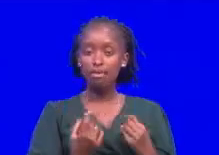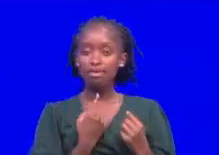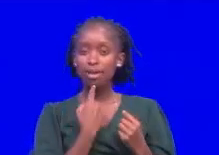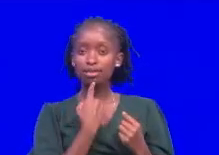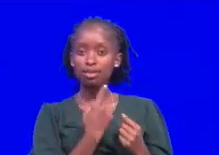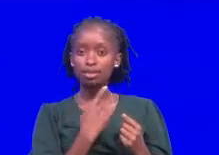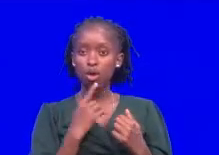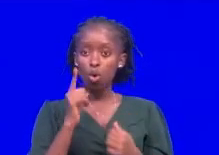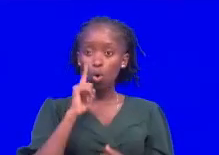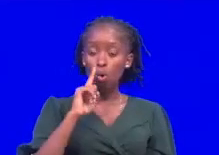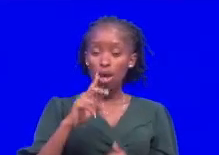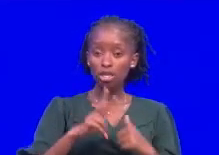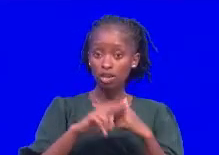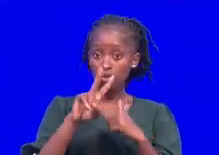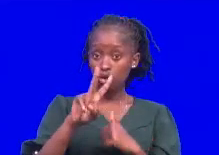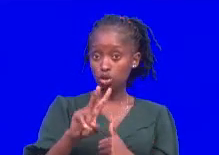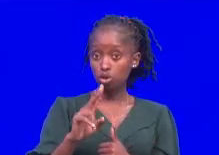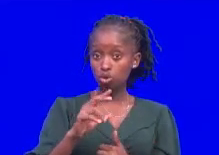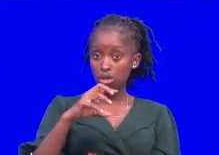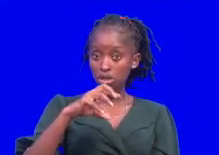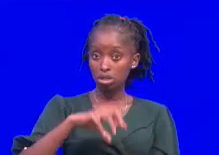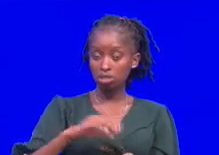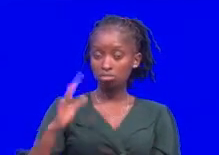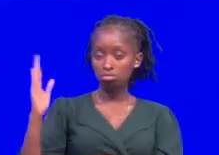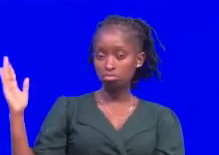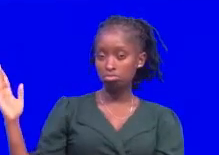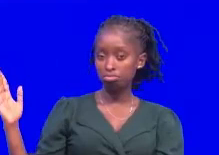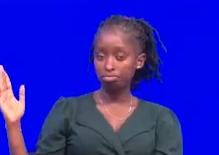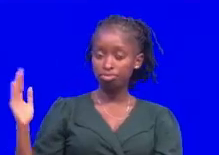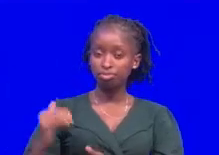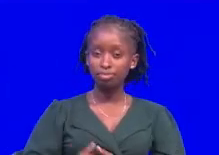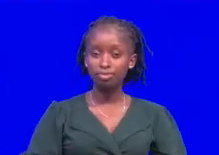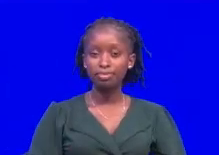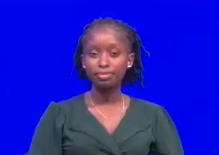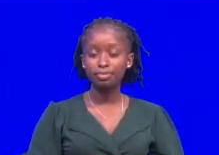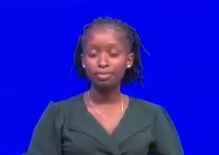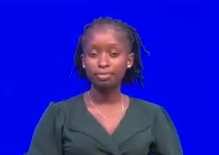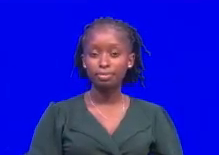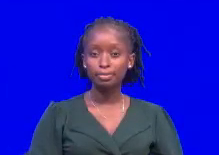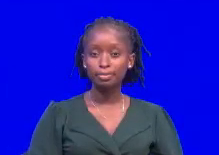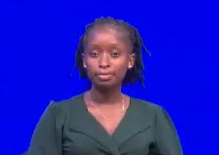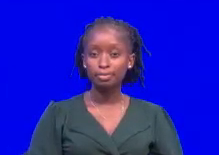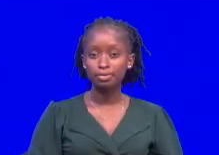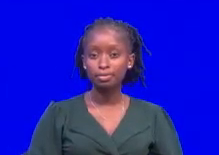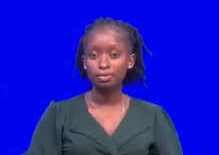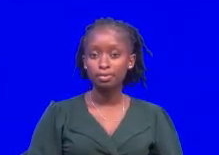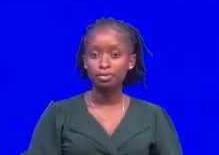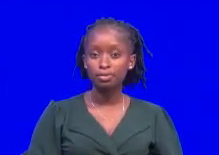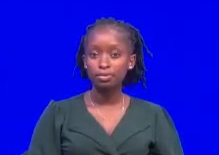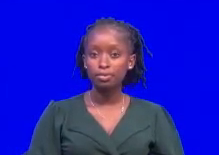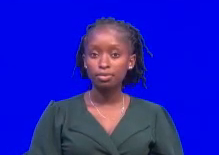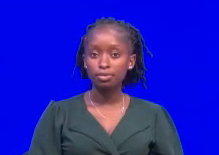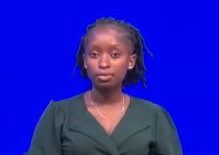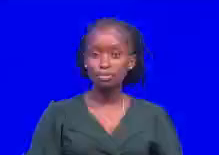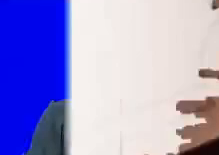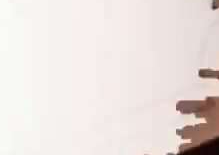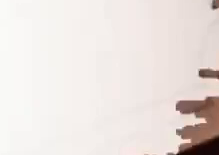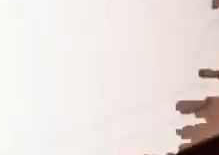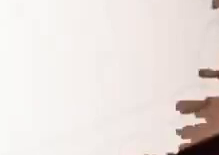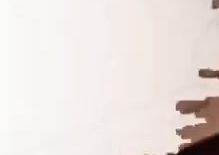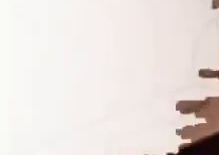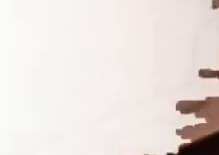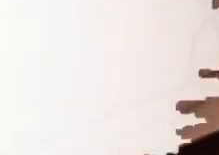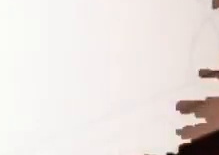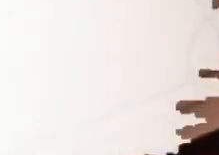that 172 cases of forgery were being investigated by the ESCC, with senior officials in the public service